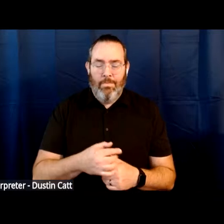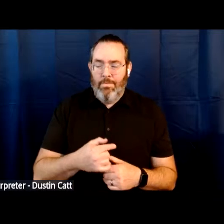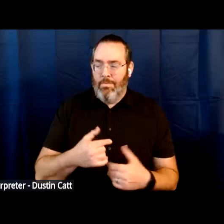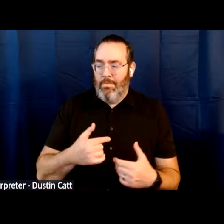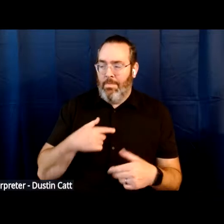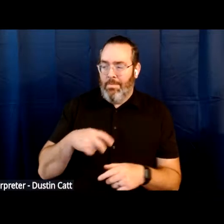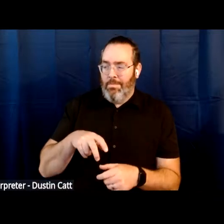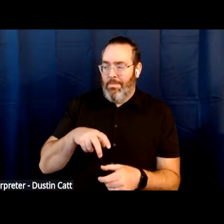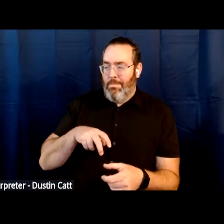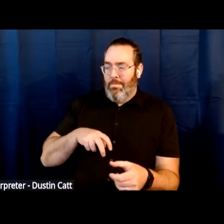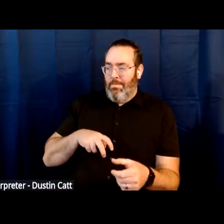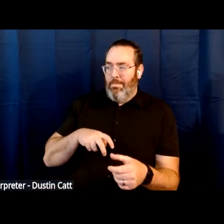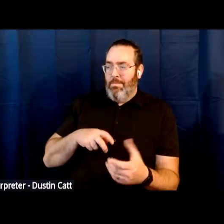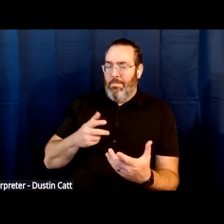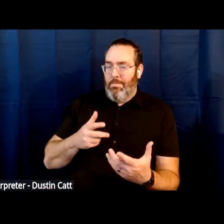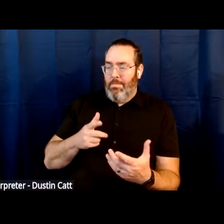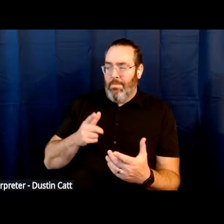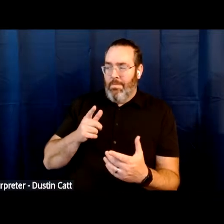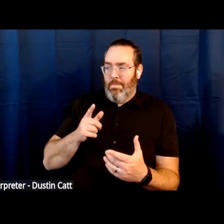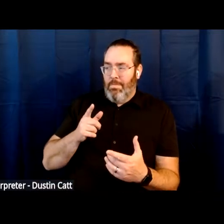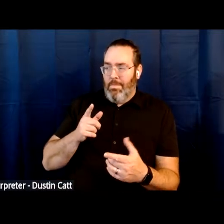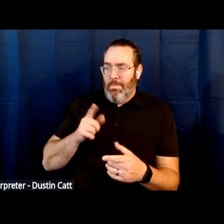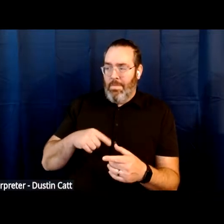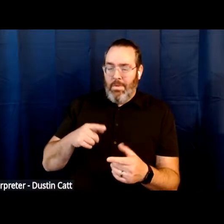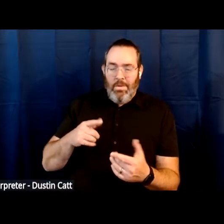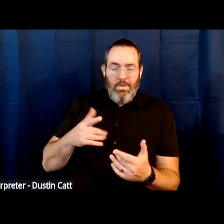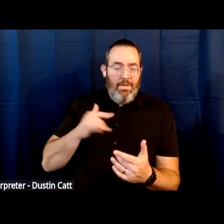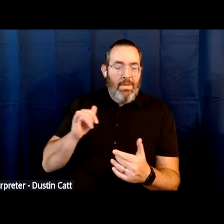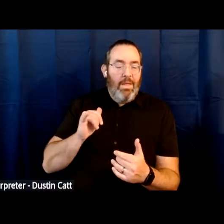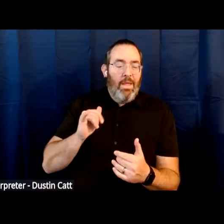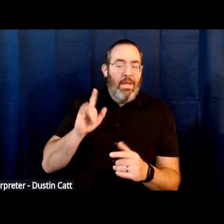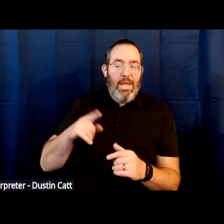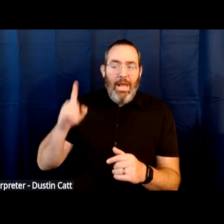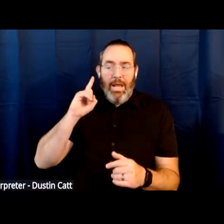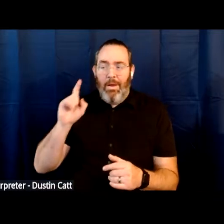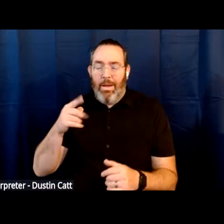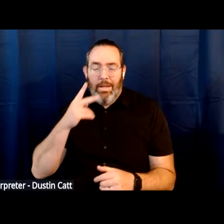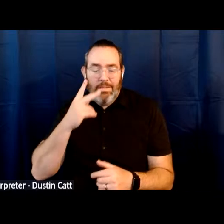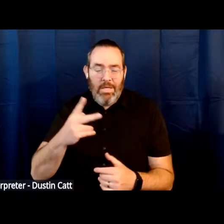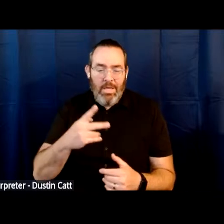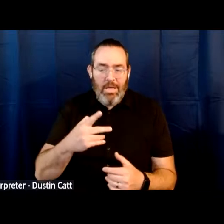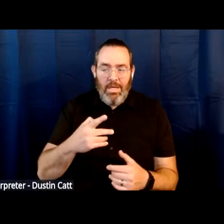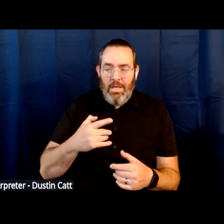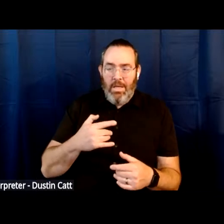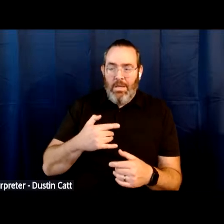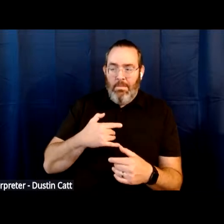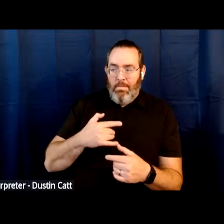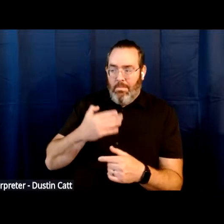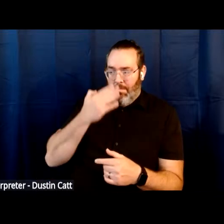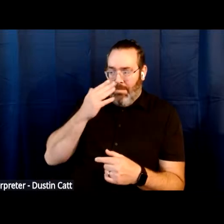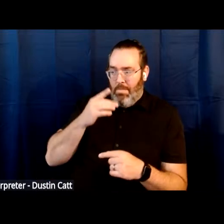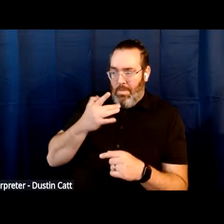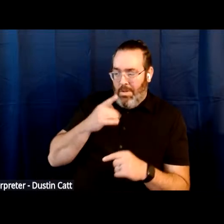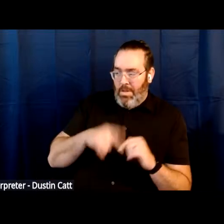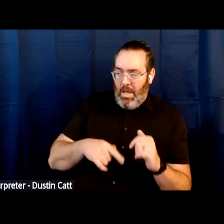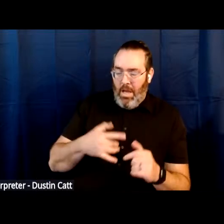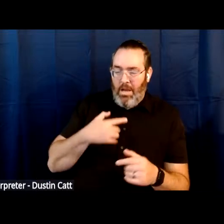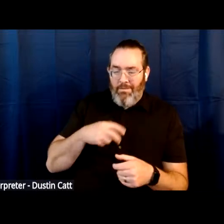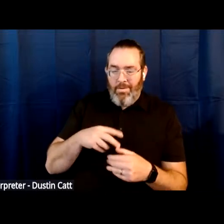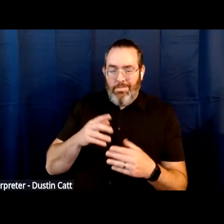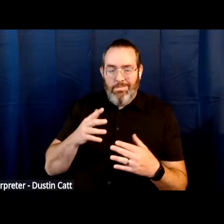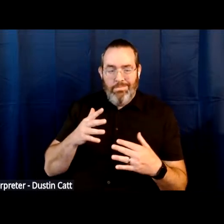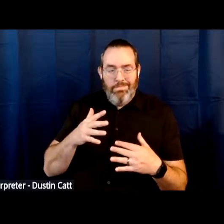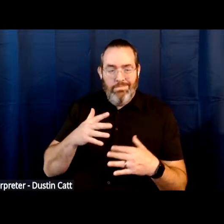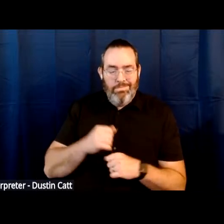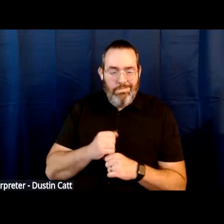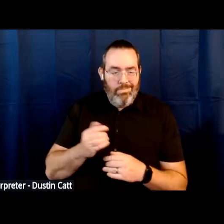being able to hear or not being able to see, you start to shut down inside and withdraw. I tend